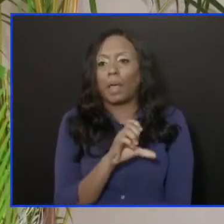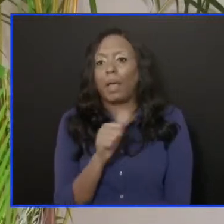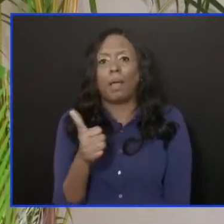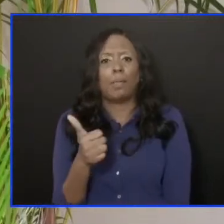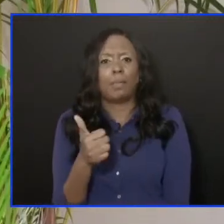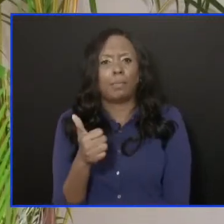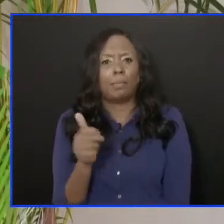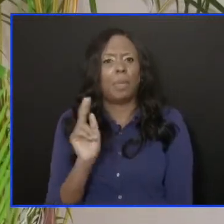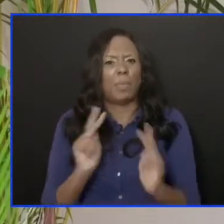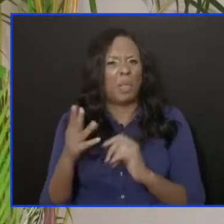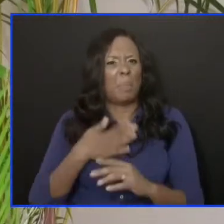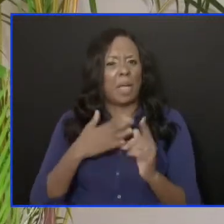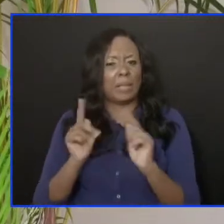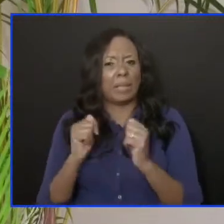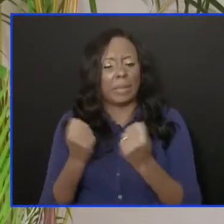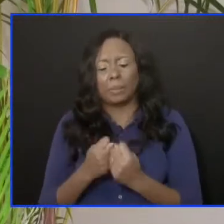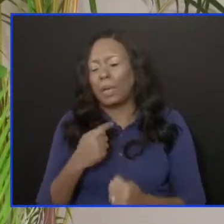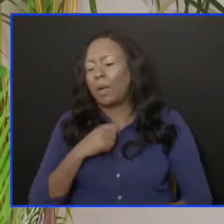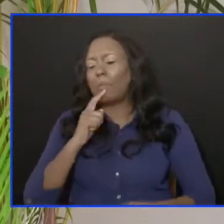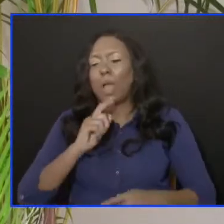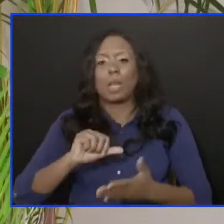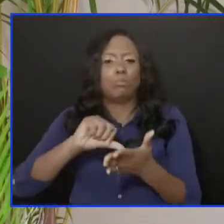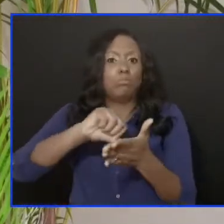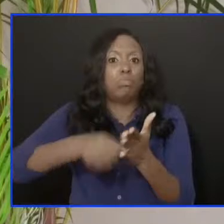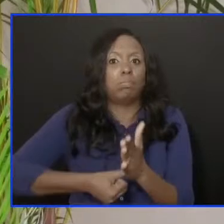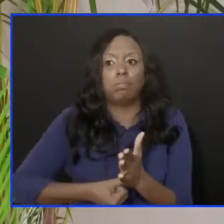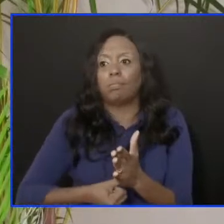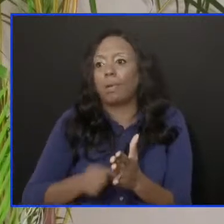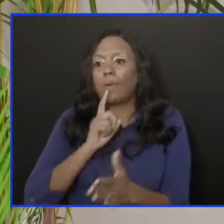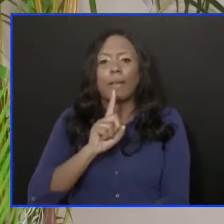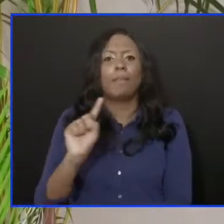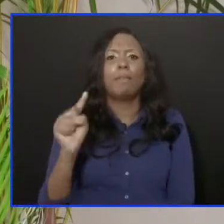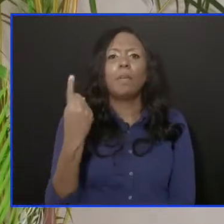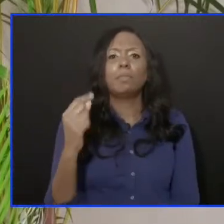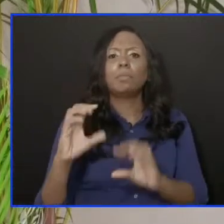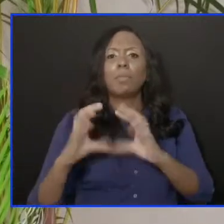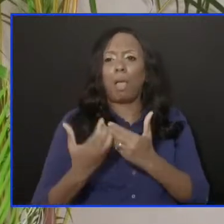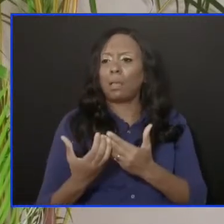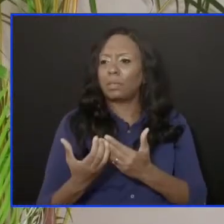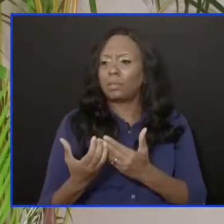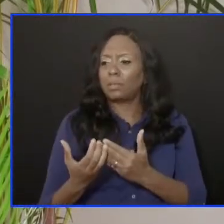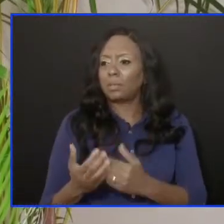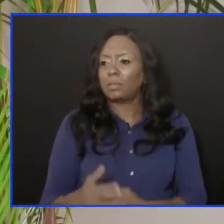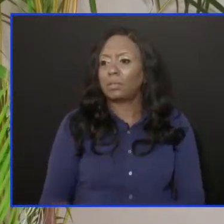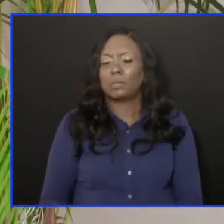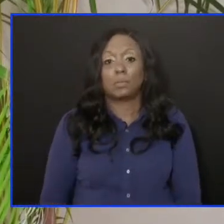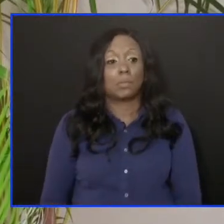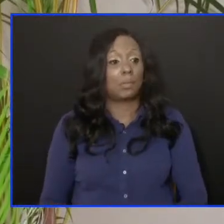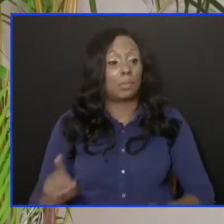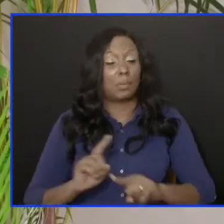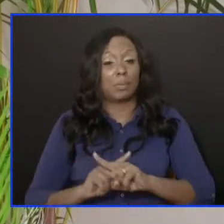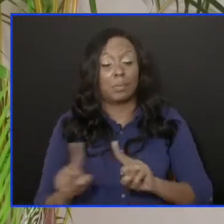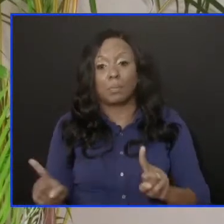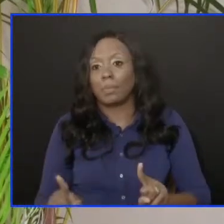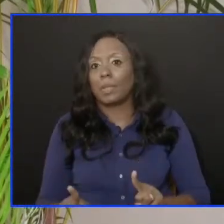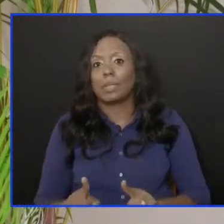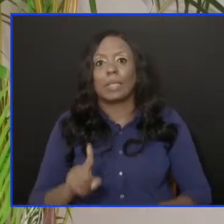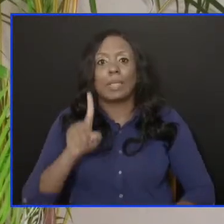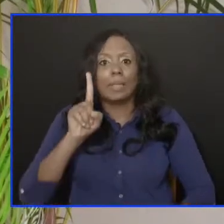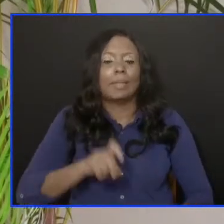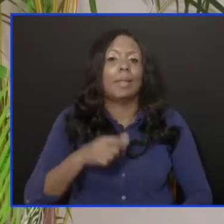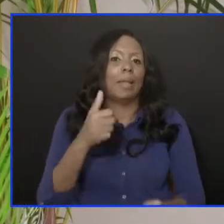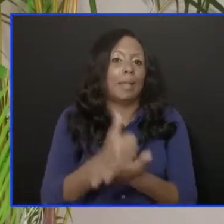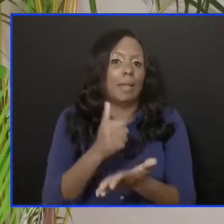impressed by the first-class nature of the facility and its capacity. But human resources are needed.